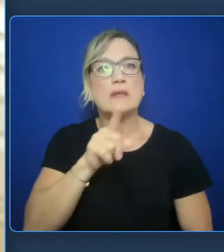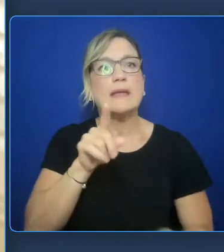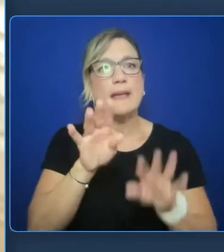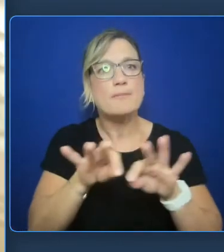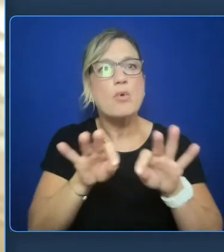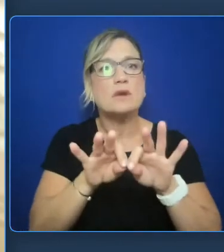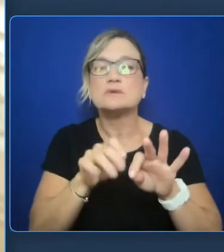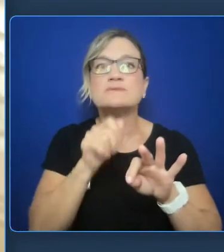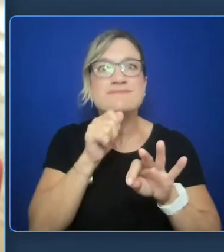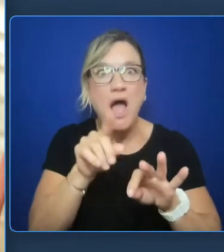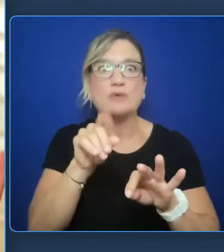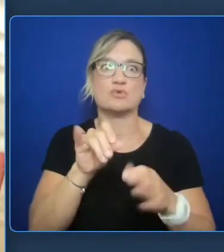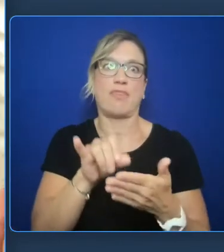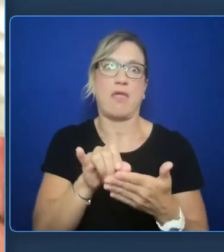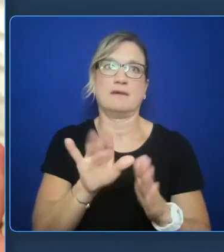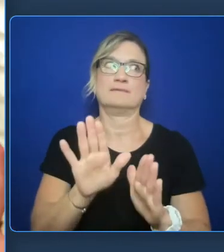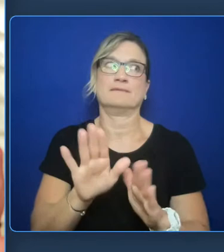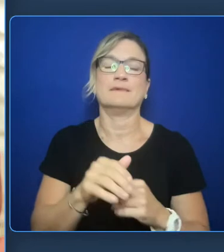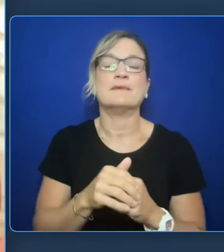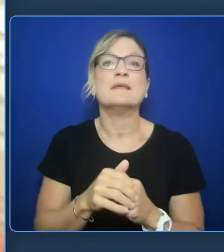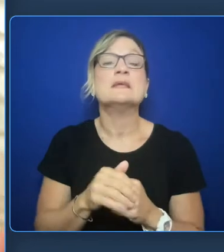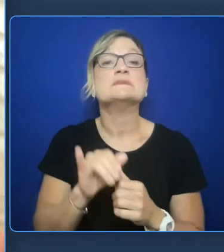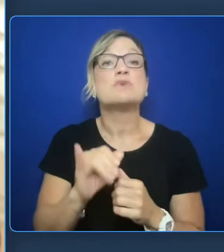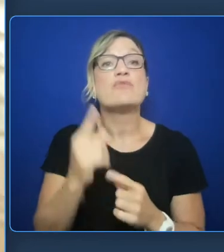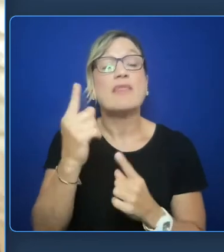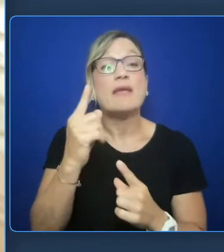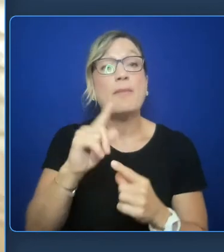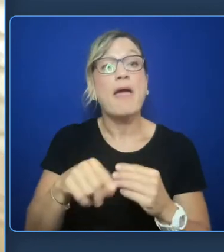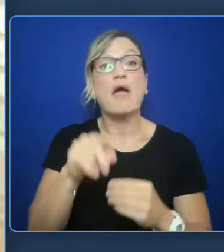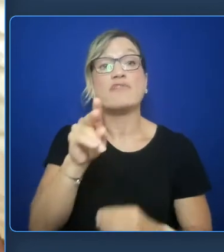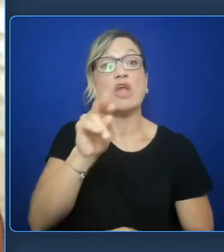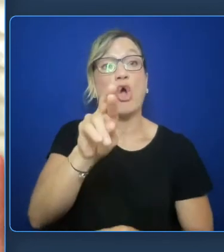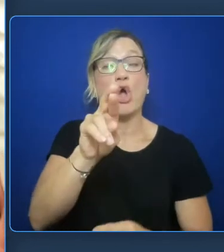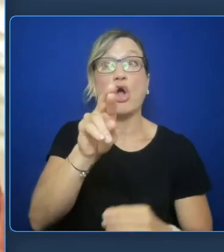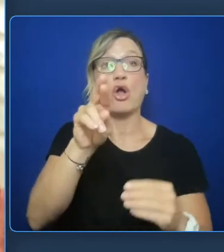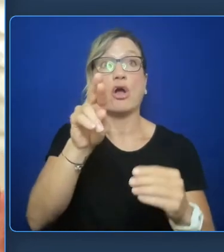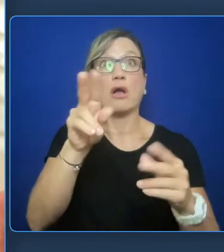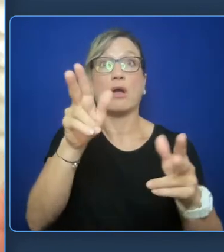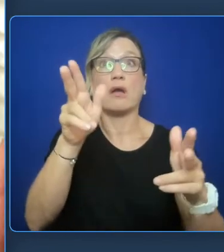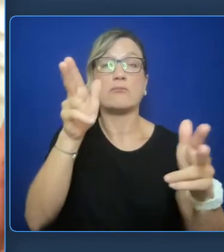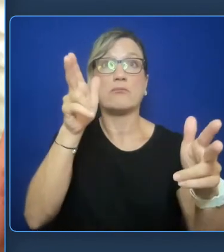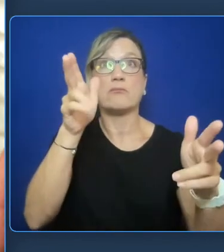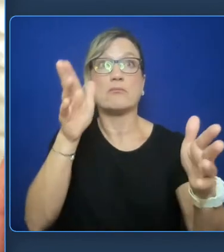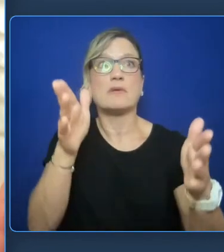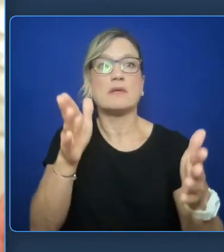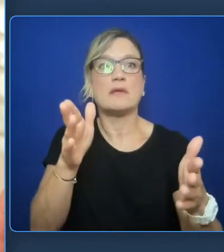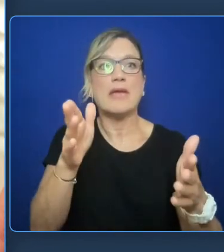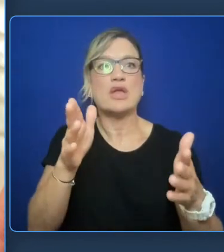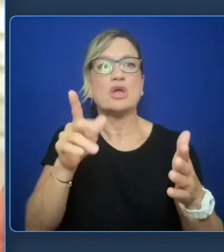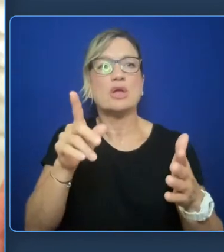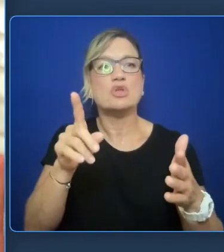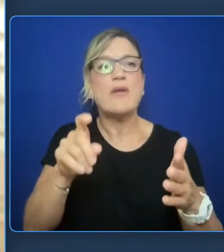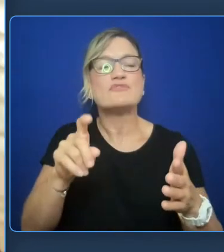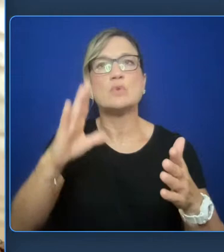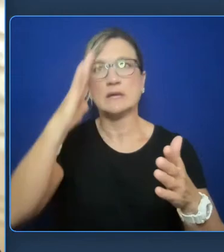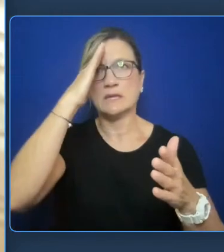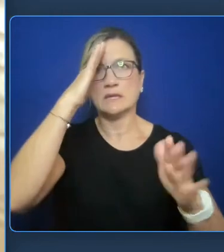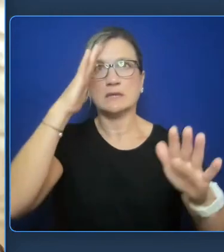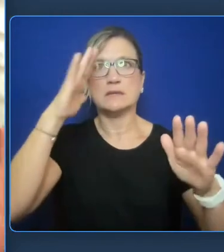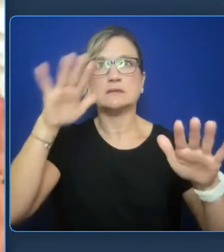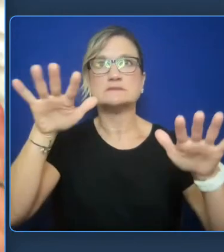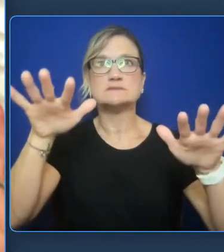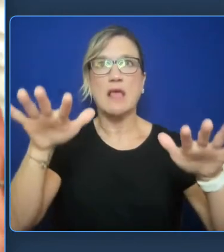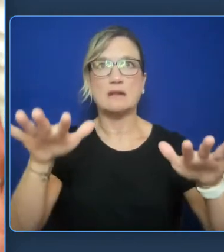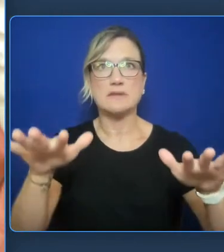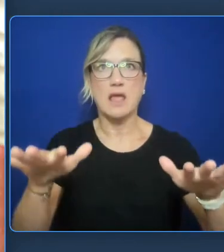to not do that. And so typically when we think of VR, you have to think about how to, you know, settle down and